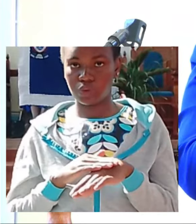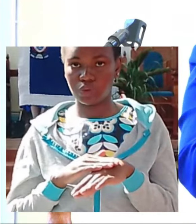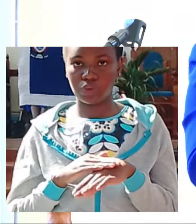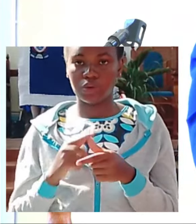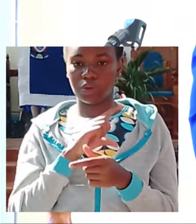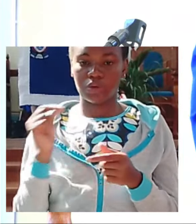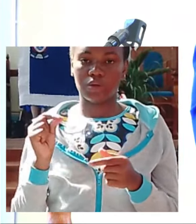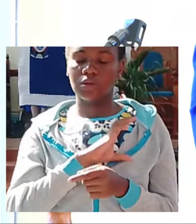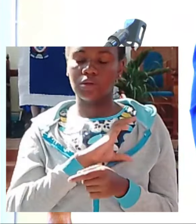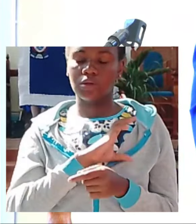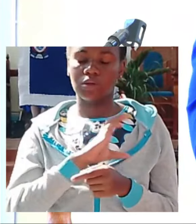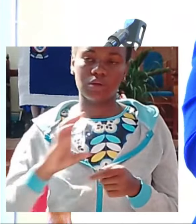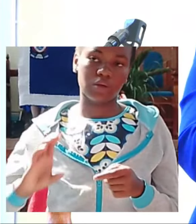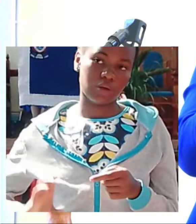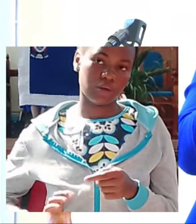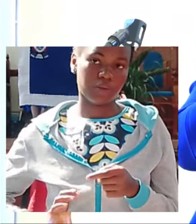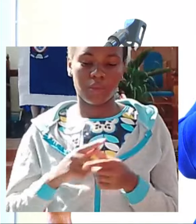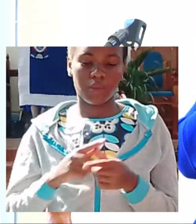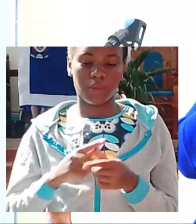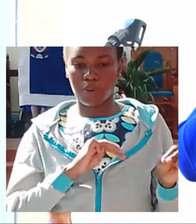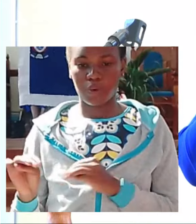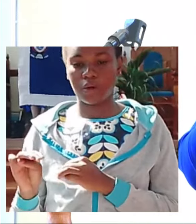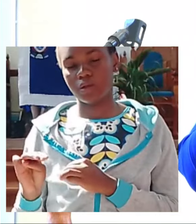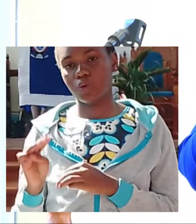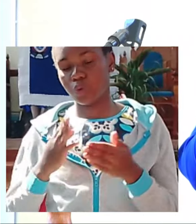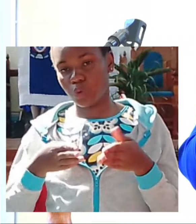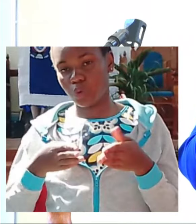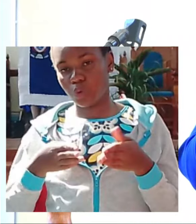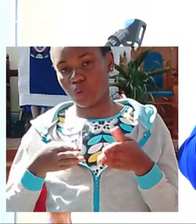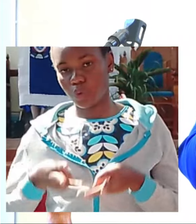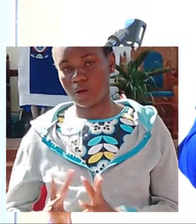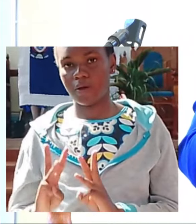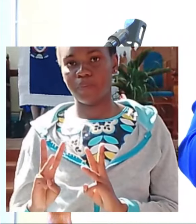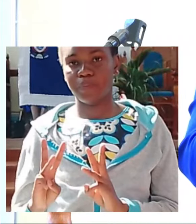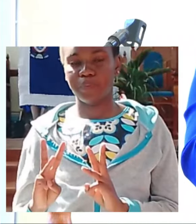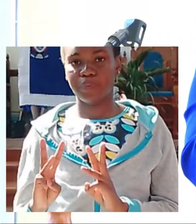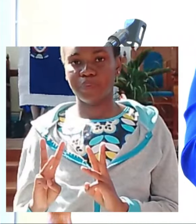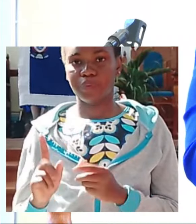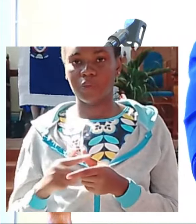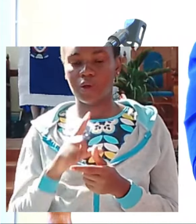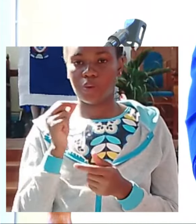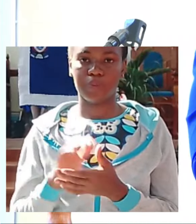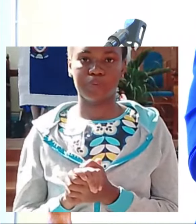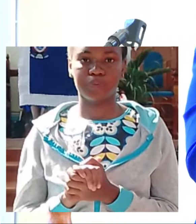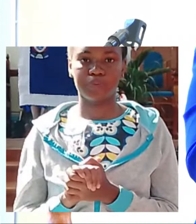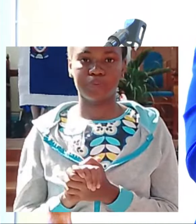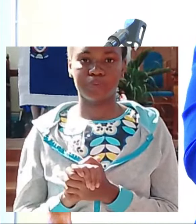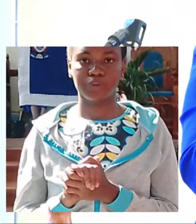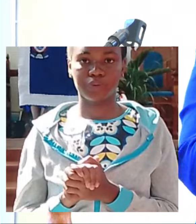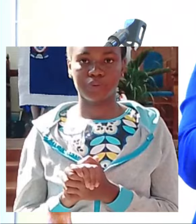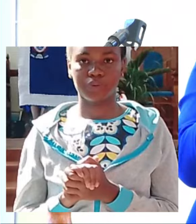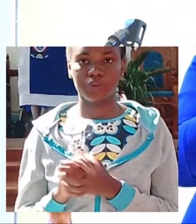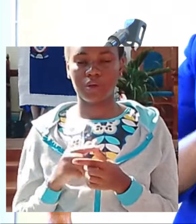to leave the Christianity. We are going to leave the righteousness and go.